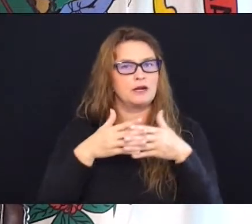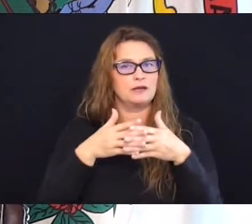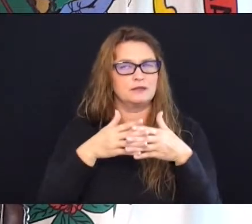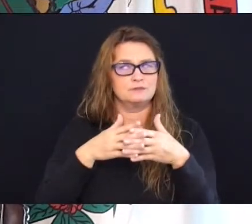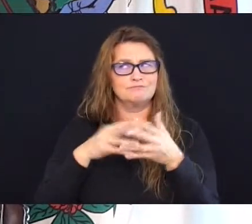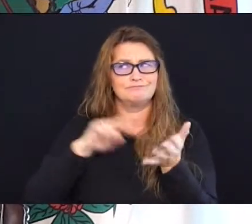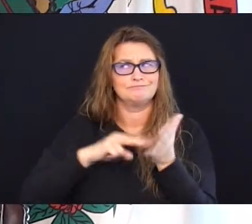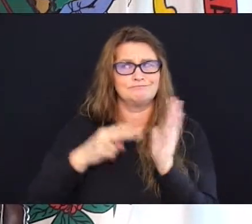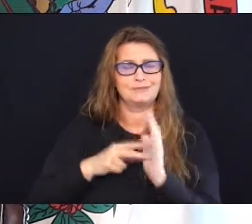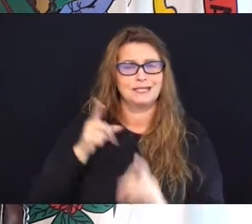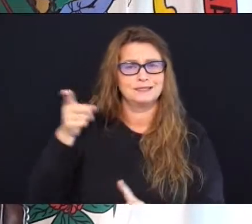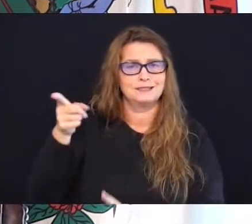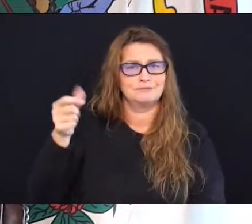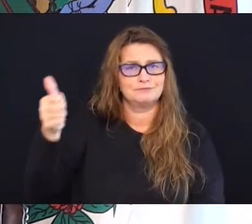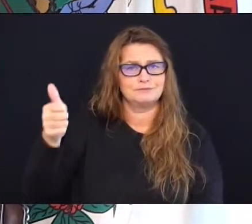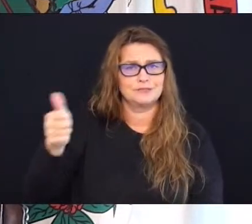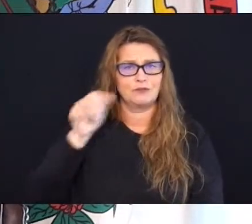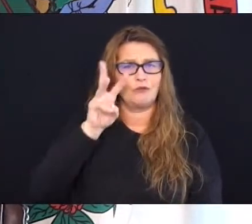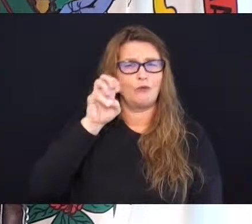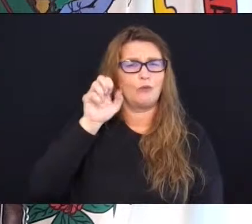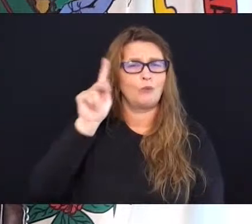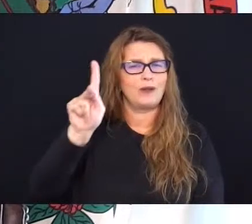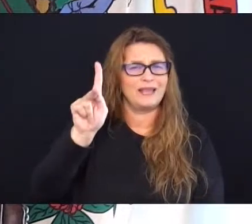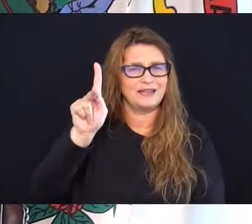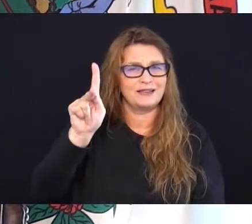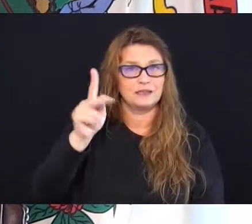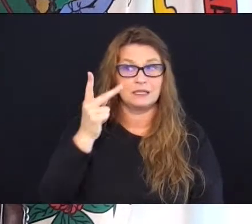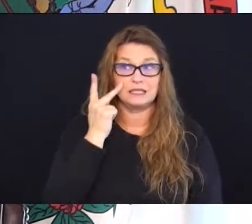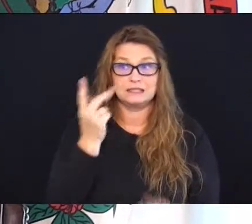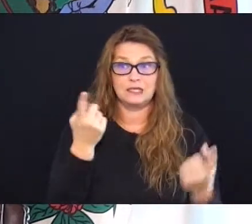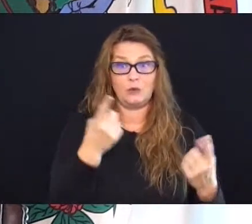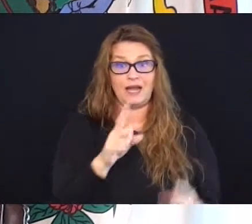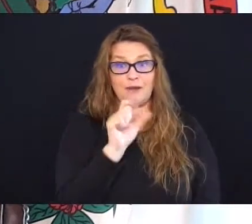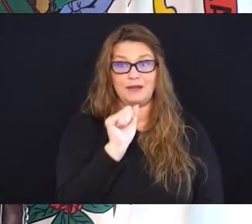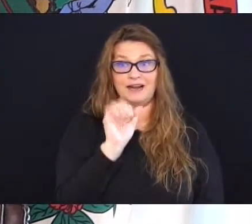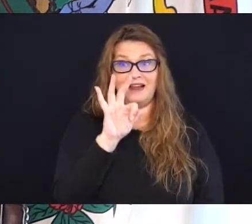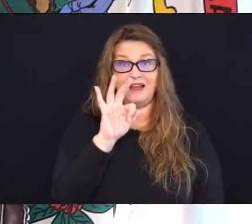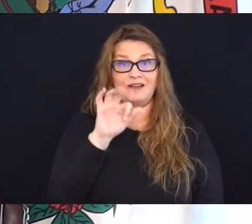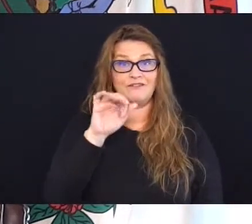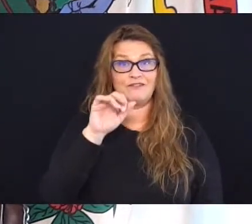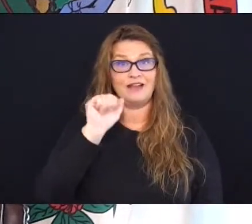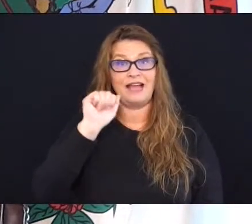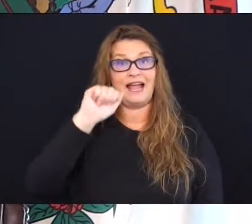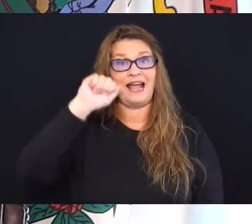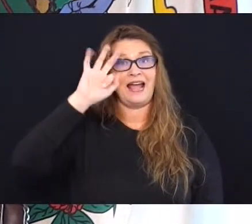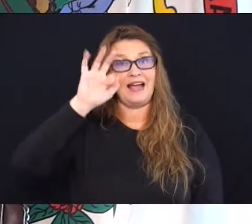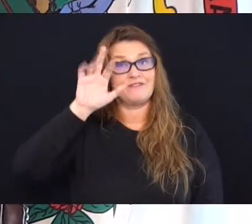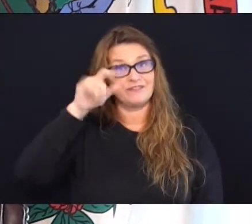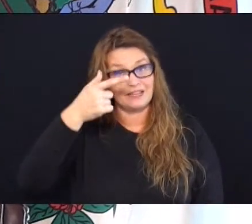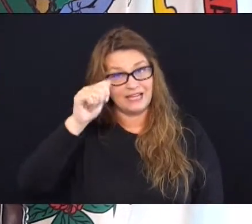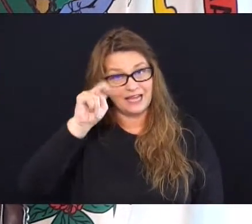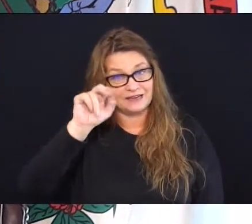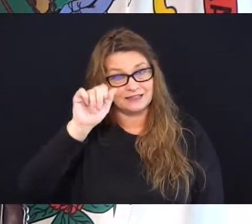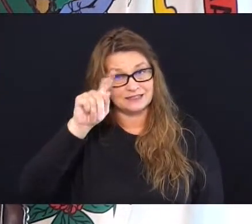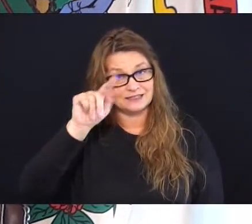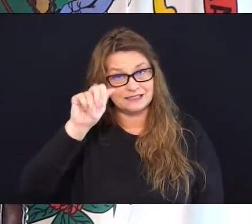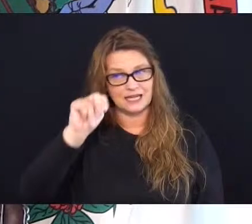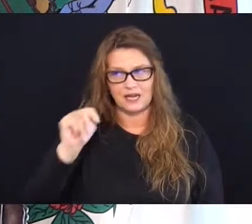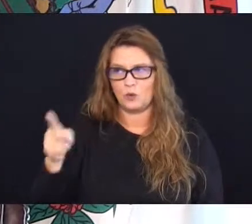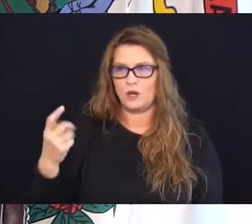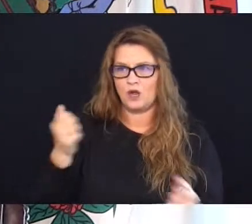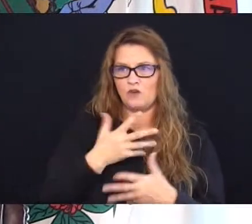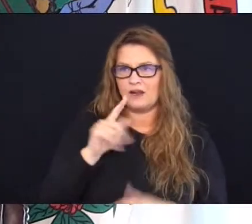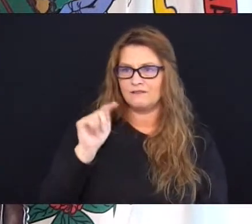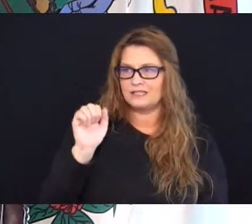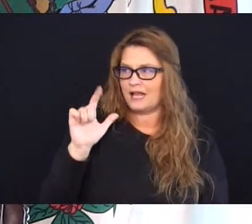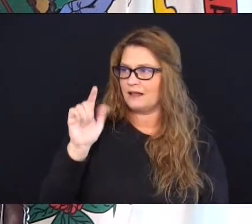not? Look what happened in Afghanistan. We were afraid of the Taliban. I mean, look what is happening